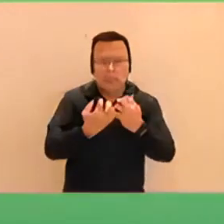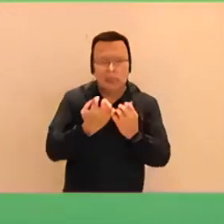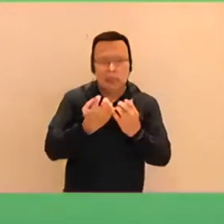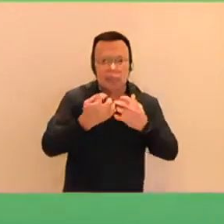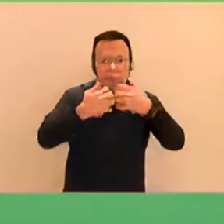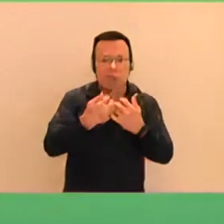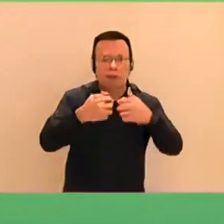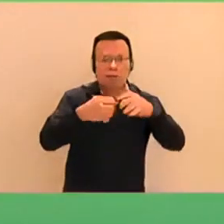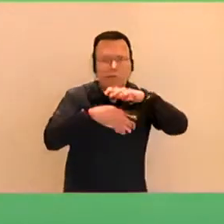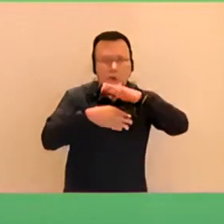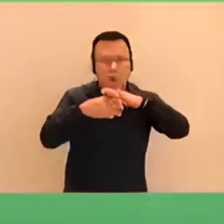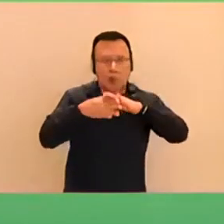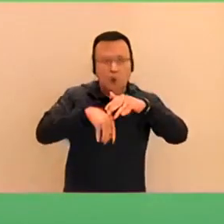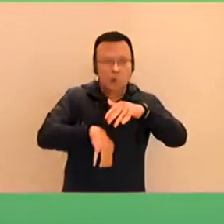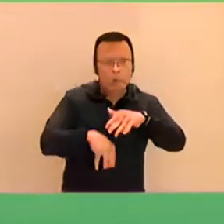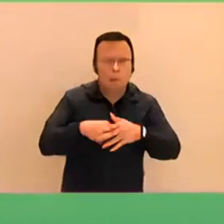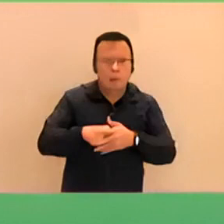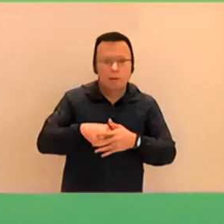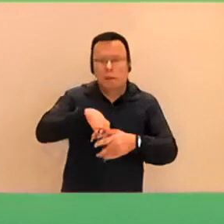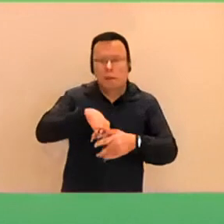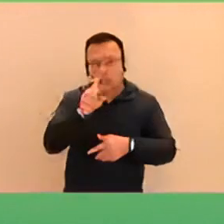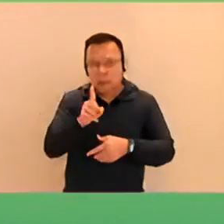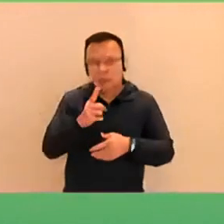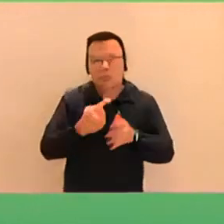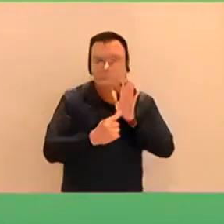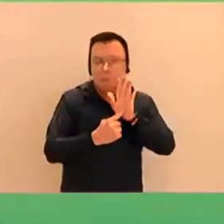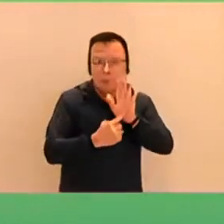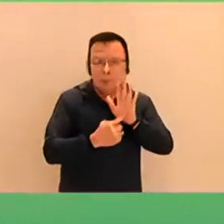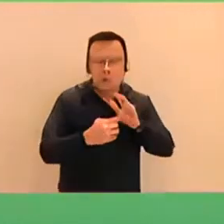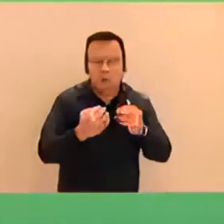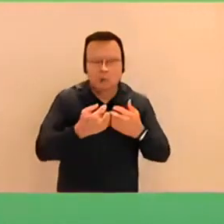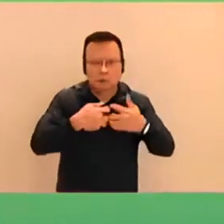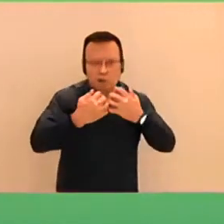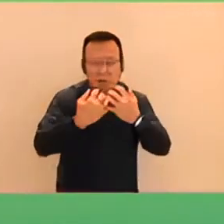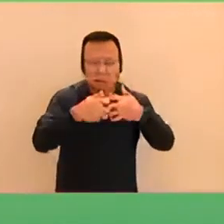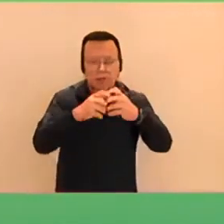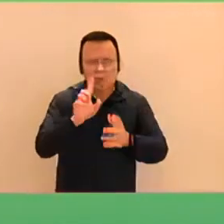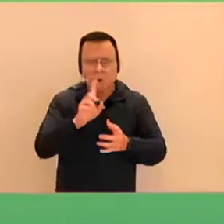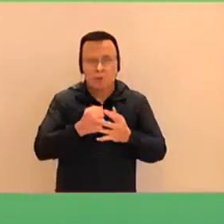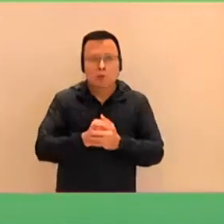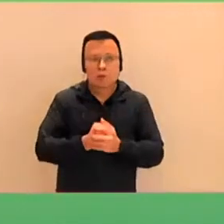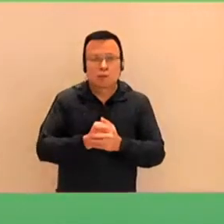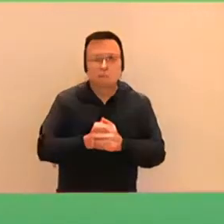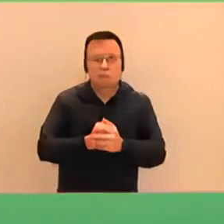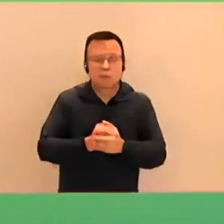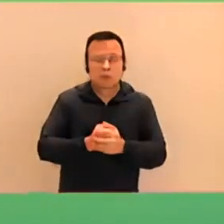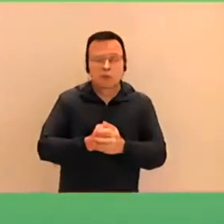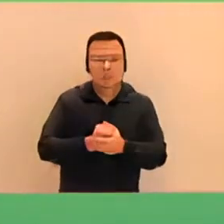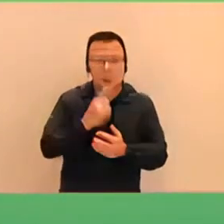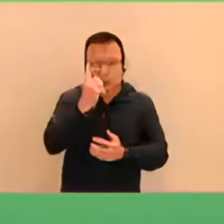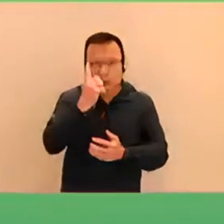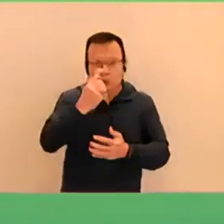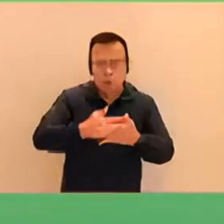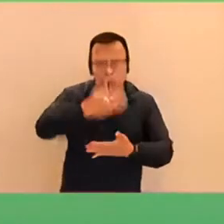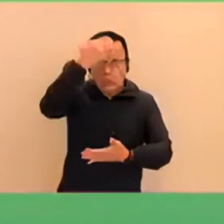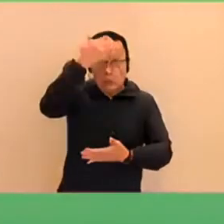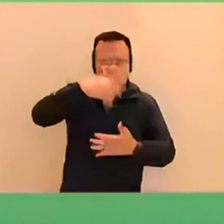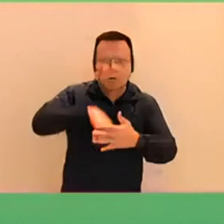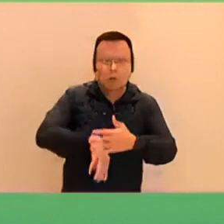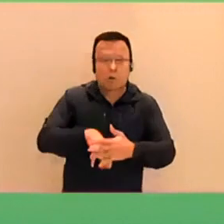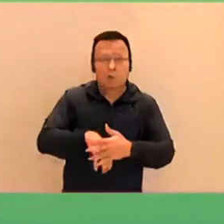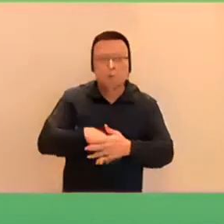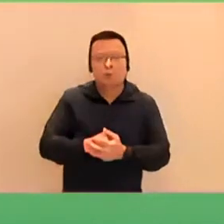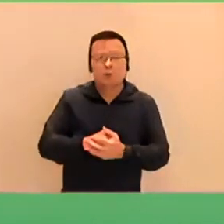chart shows there are some Chinese, I'm sorry, but in one building, a very tall building, they